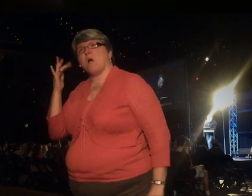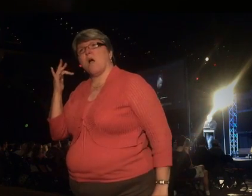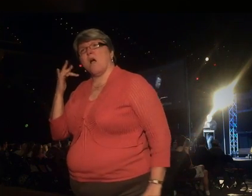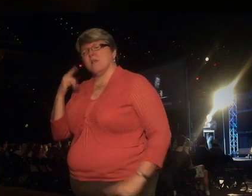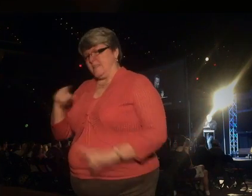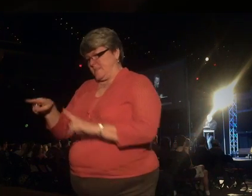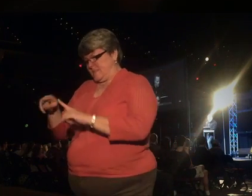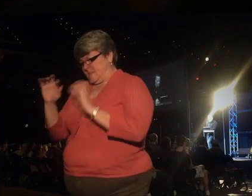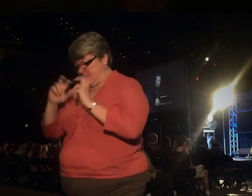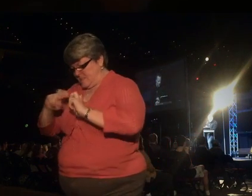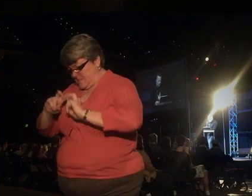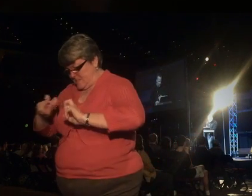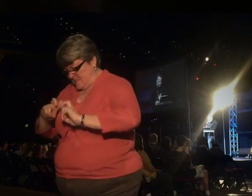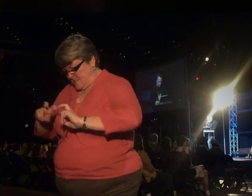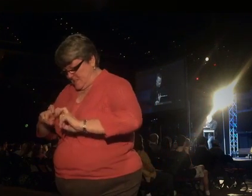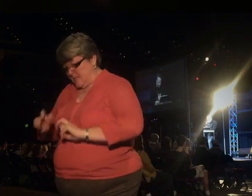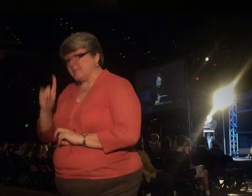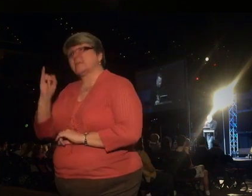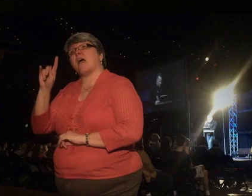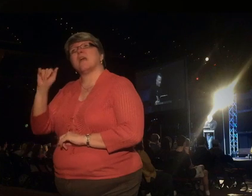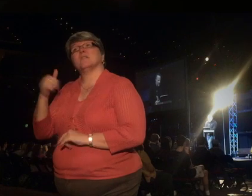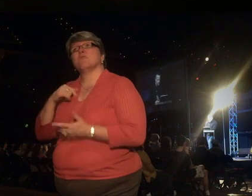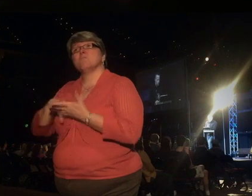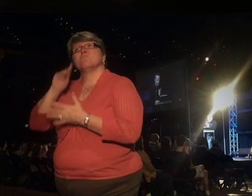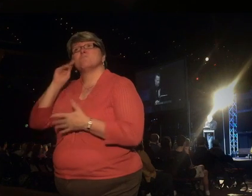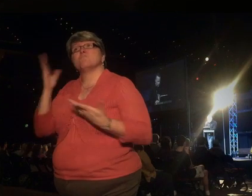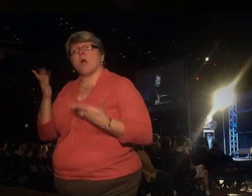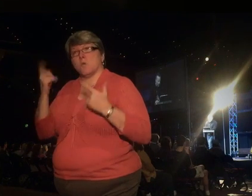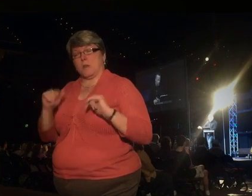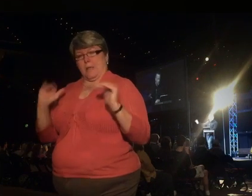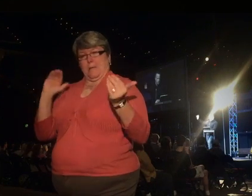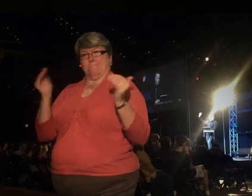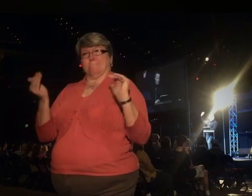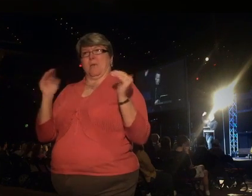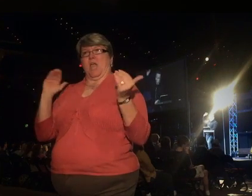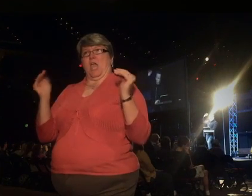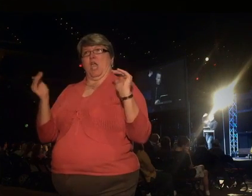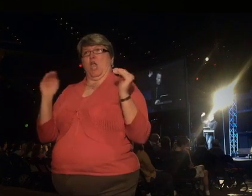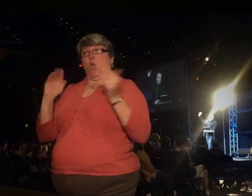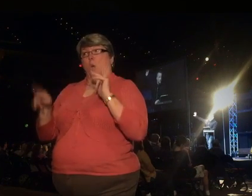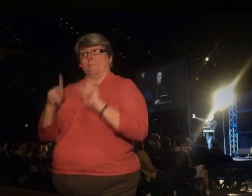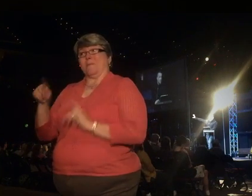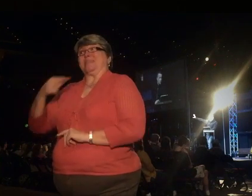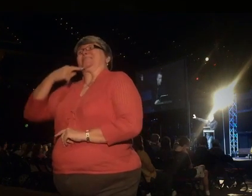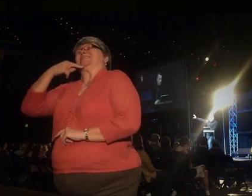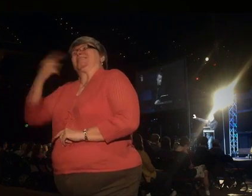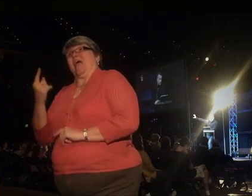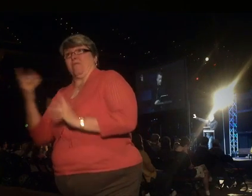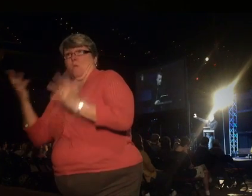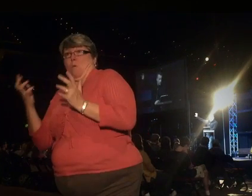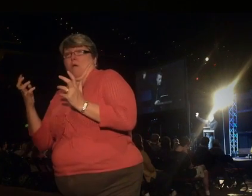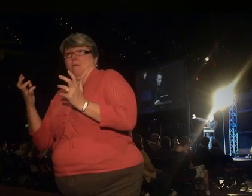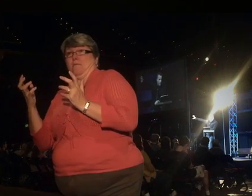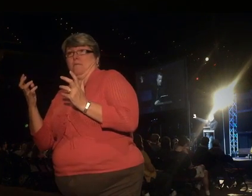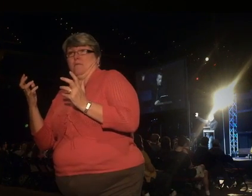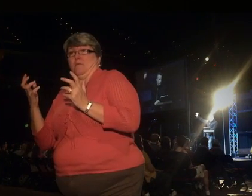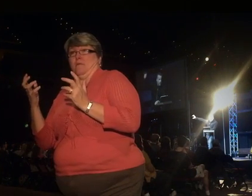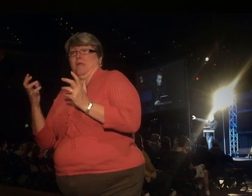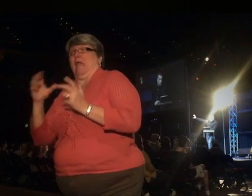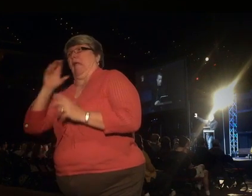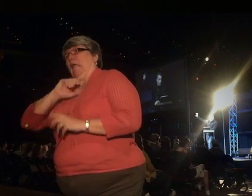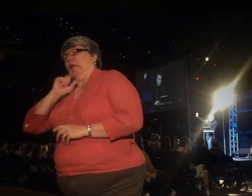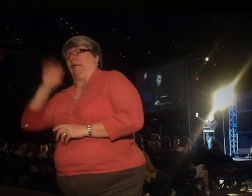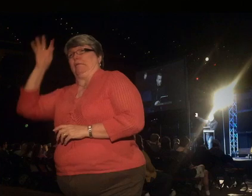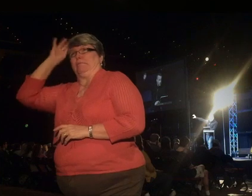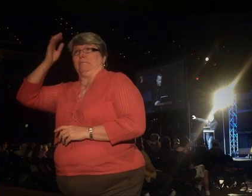this guy to work on it, and he dug into the data, and this is what he found. He said when he compared what people said they wanted, age,